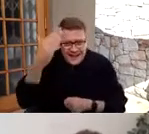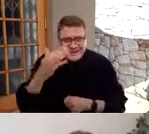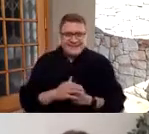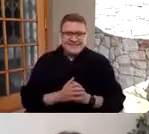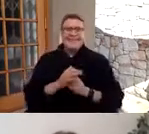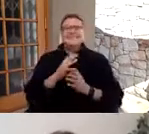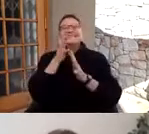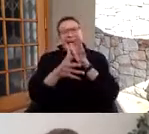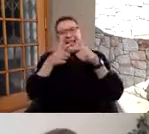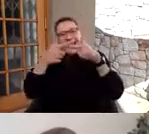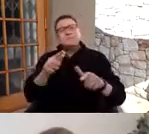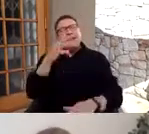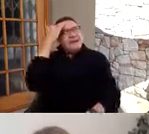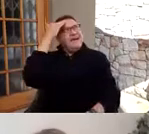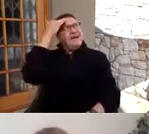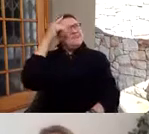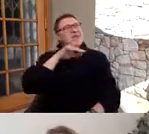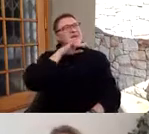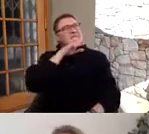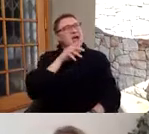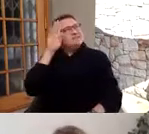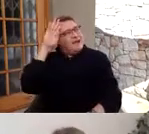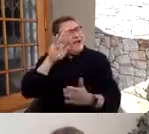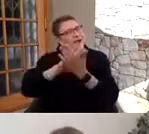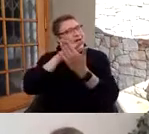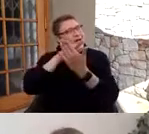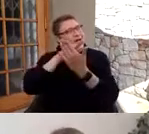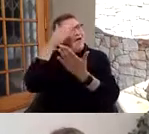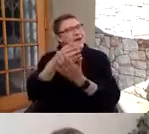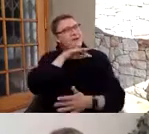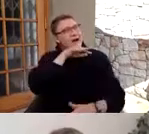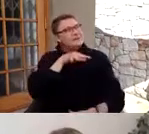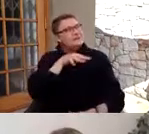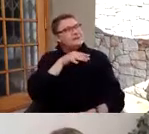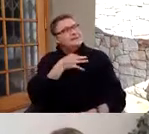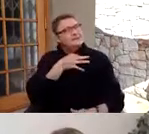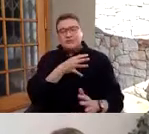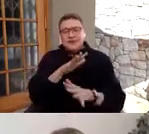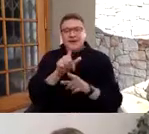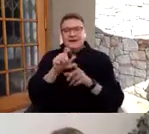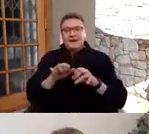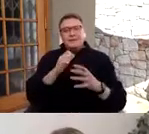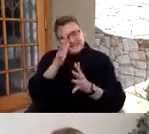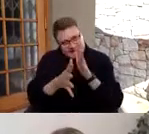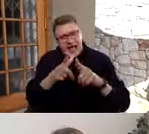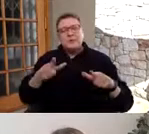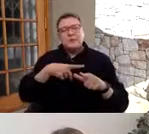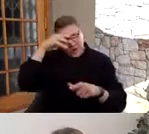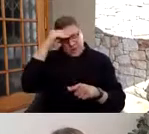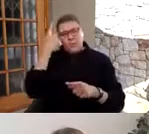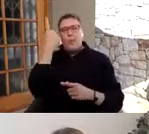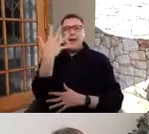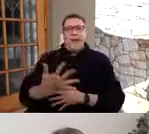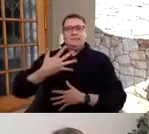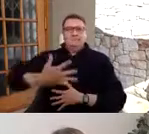Sign language, thank you. I'm thinking in Afrikaans now, to use sign language and to also break that barrier as well for me. And with one hand, I